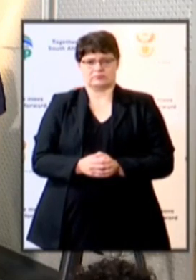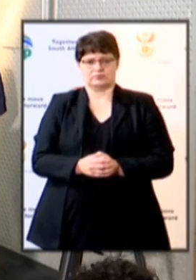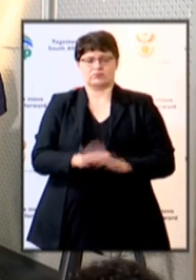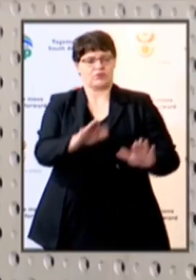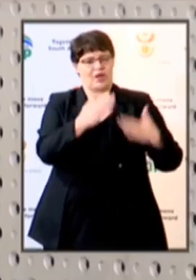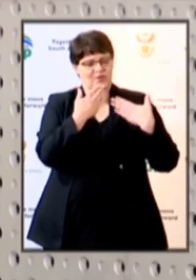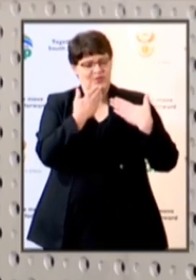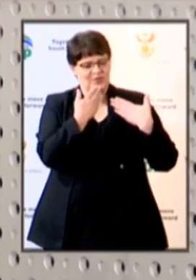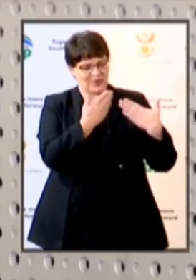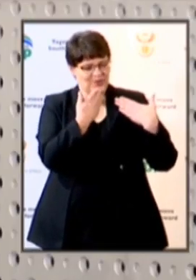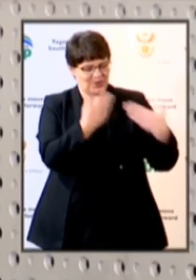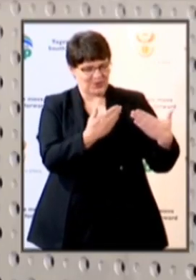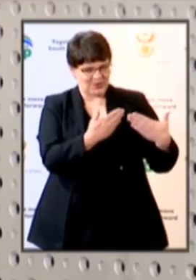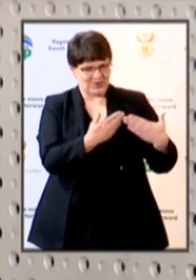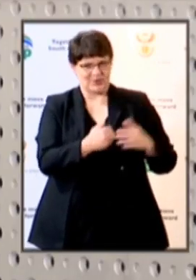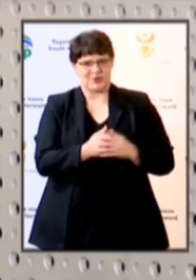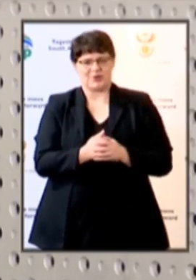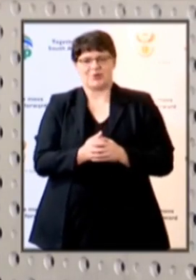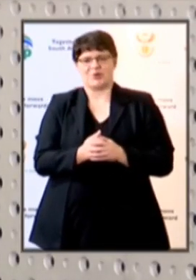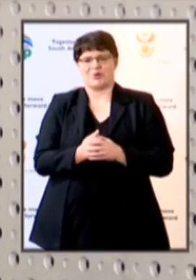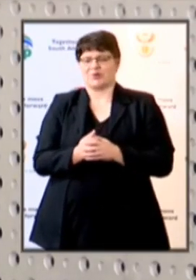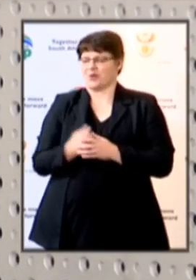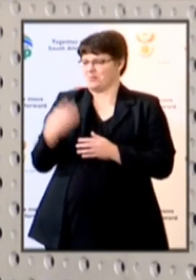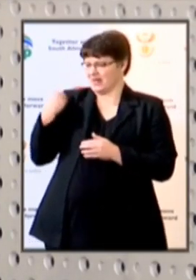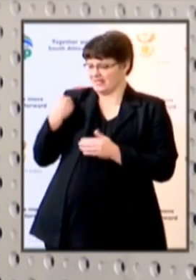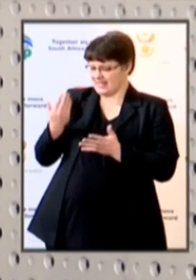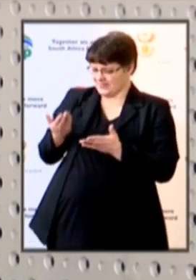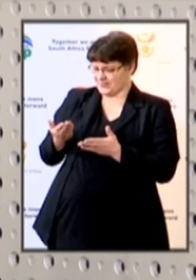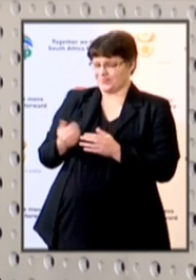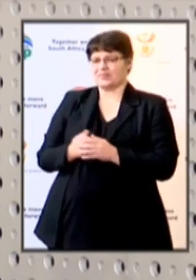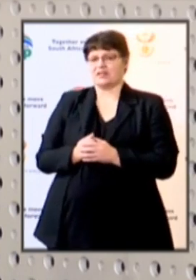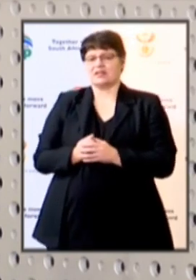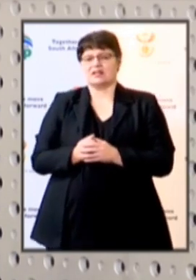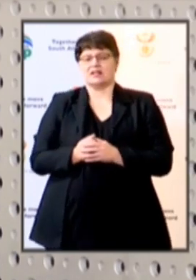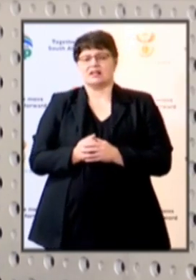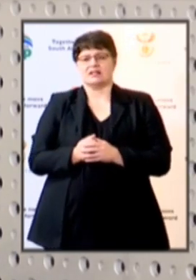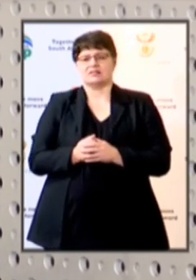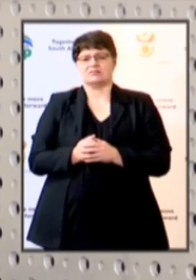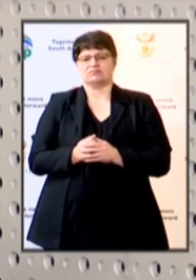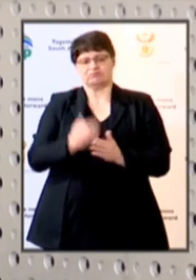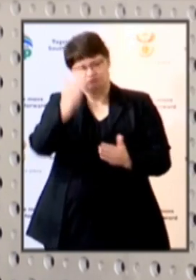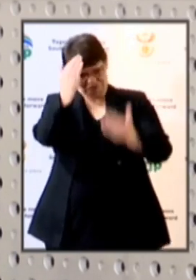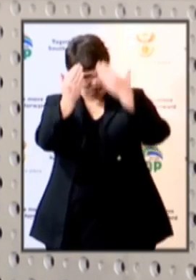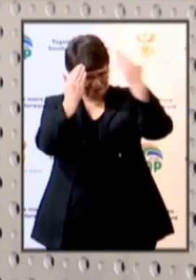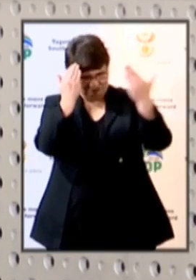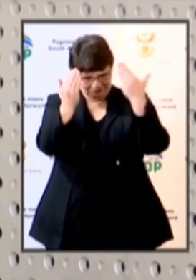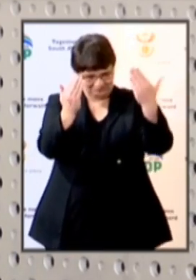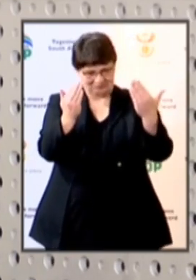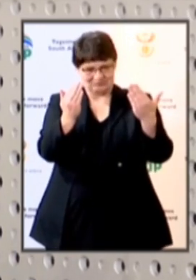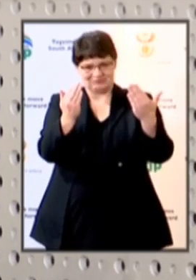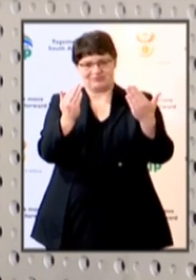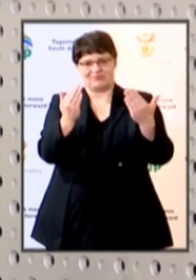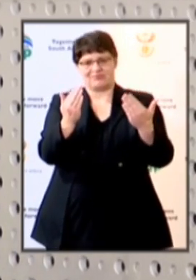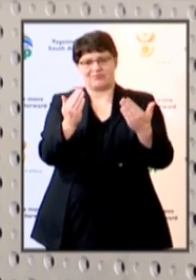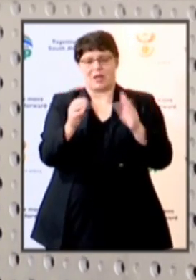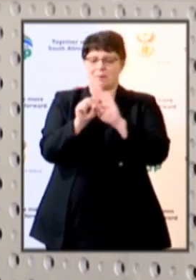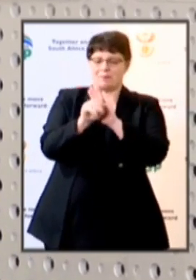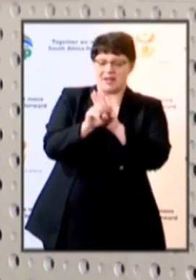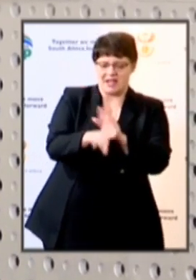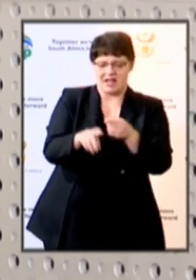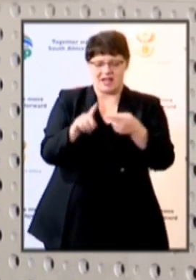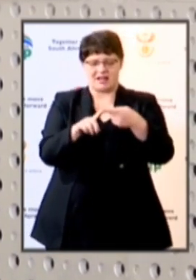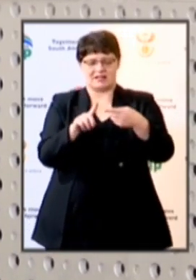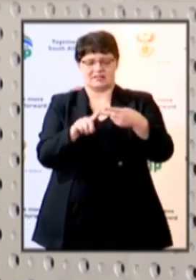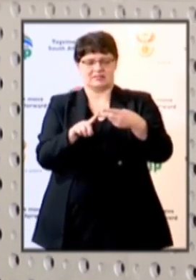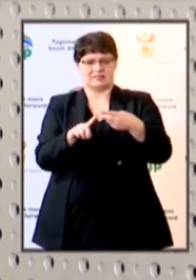Thank you very much, colleague, and good afternoon to members of the media, to